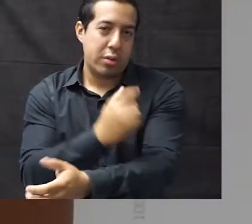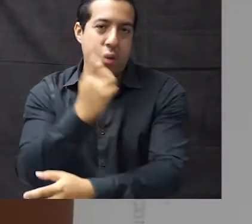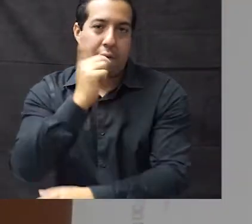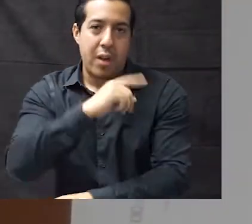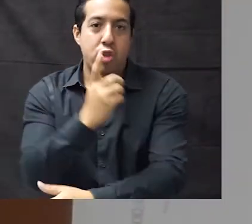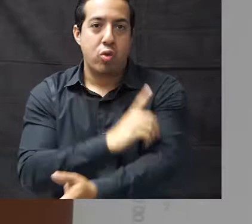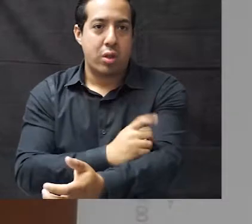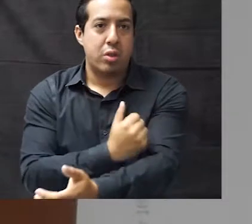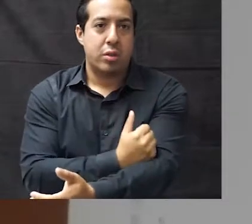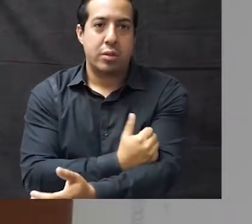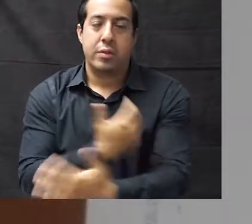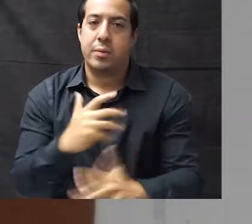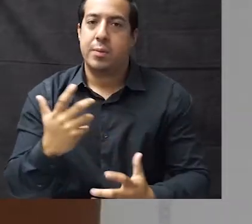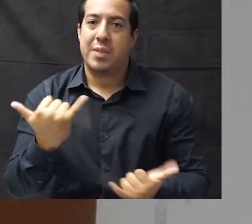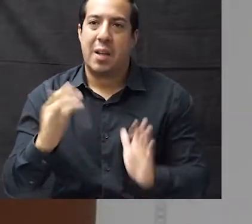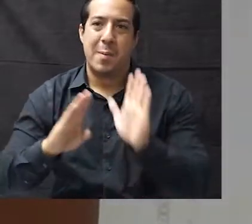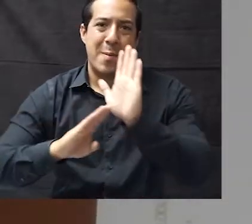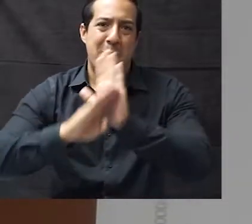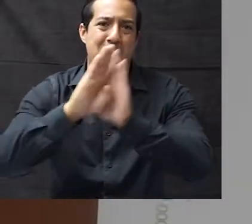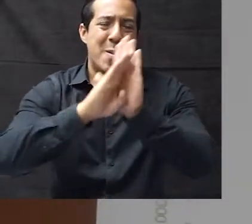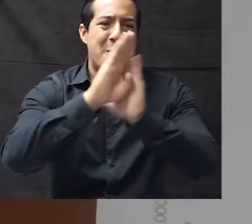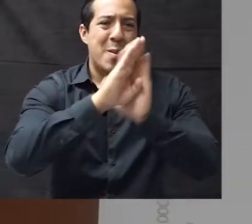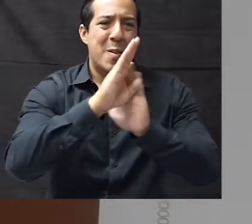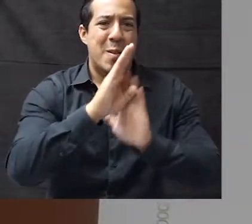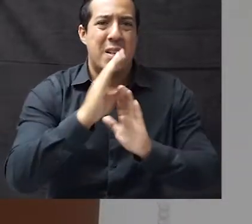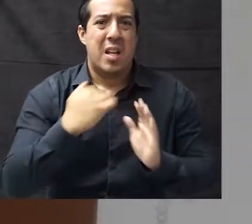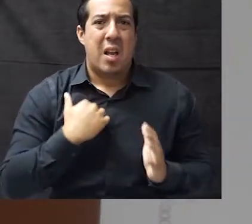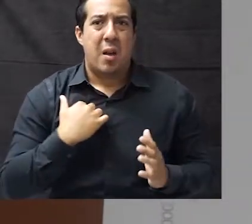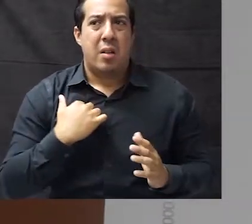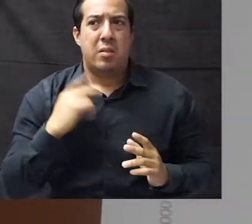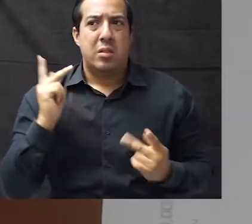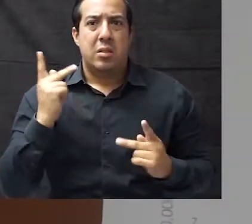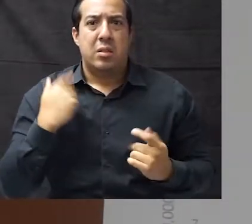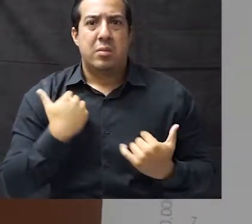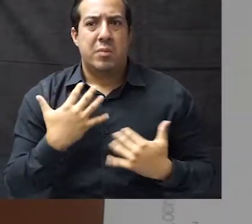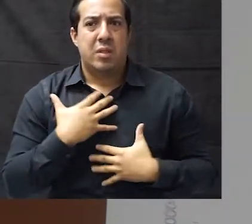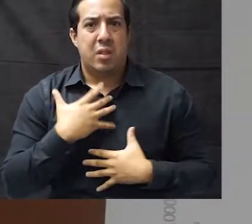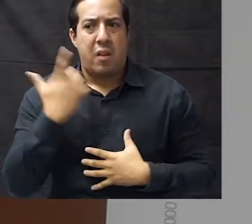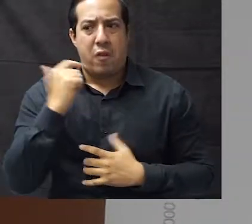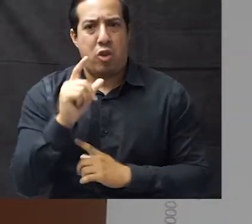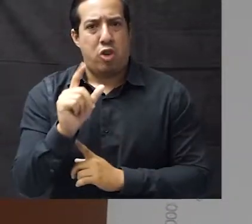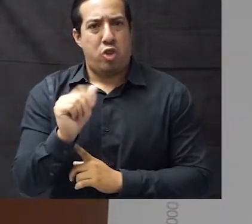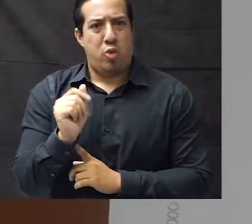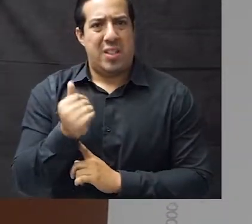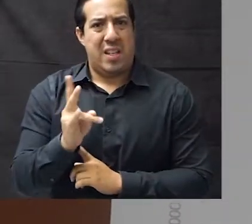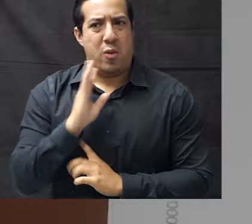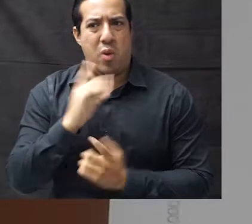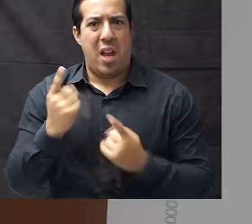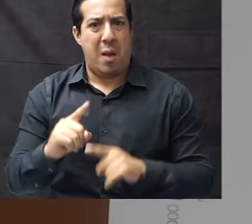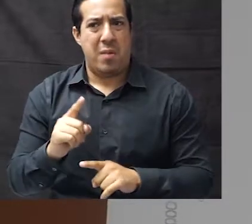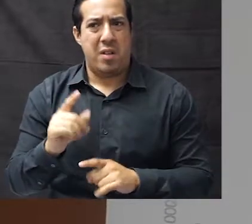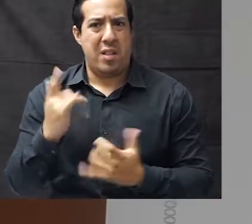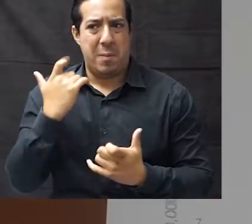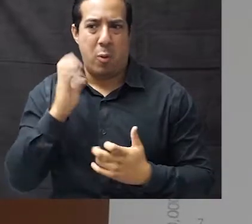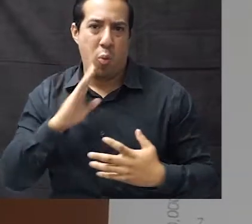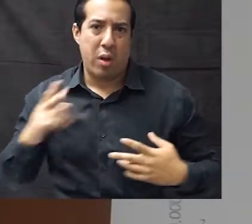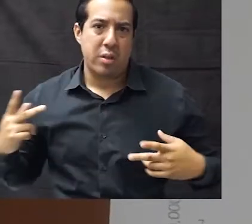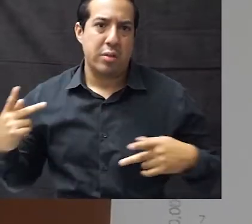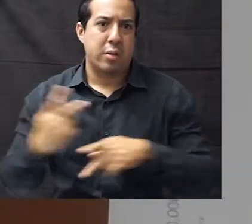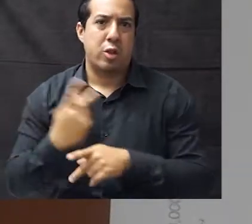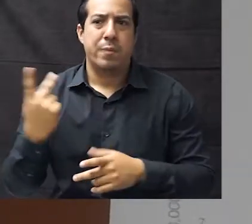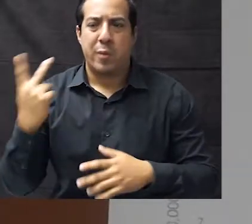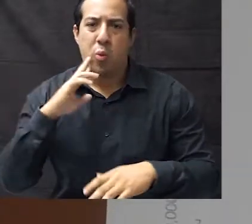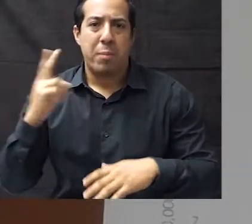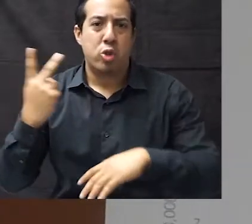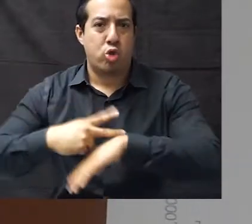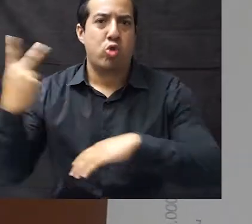up exponentially. I'm terrified of what the 2017 numbers are going to hold. Because if it keeps on that pattern, we're going